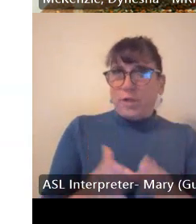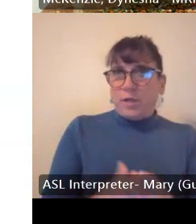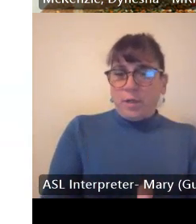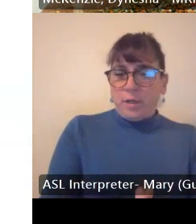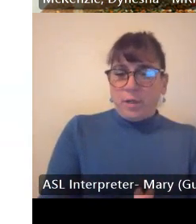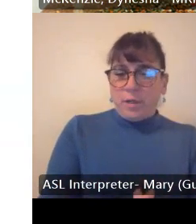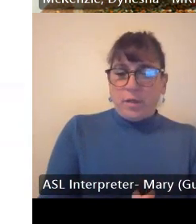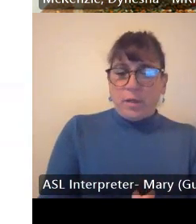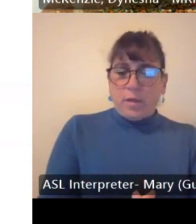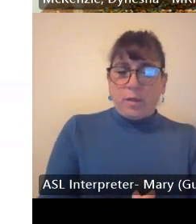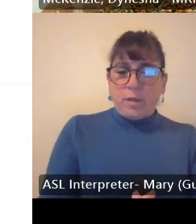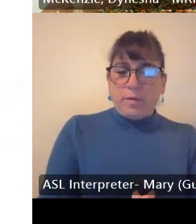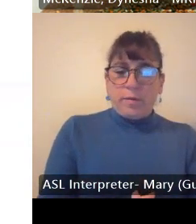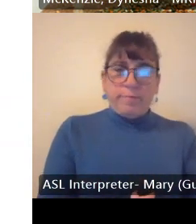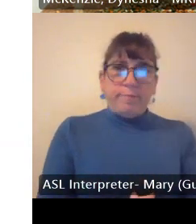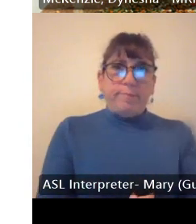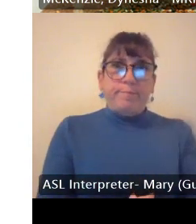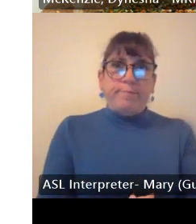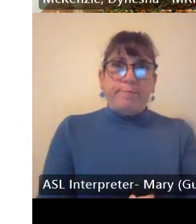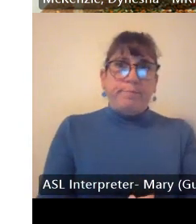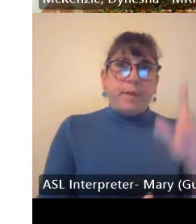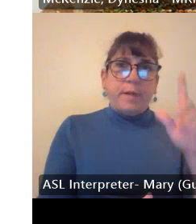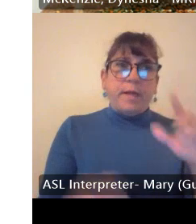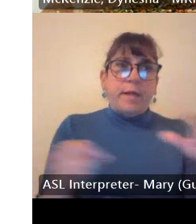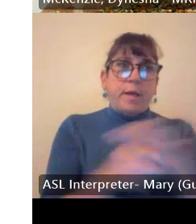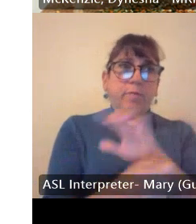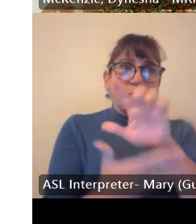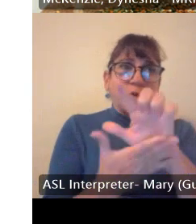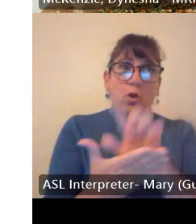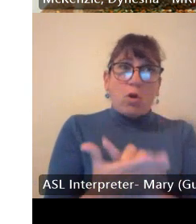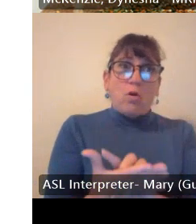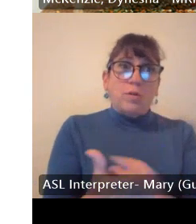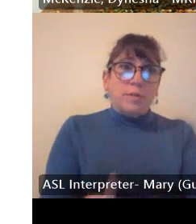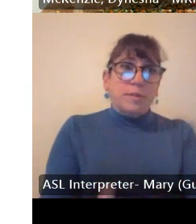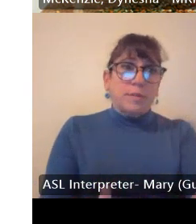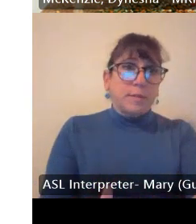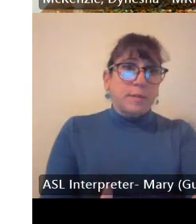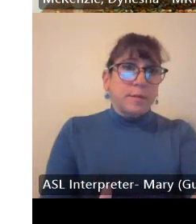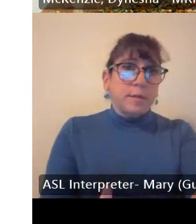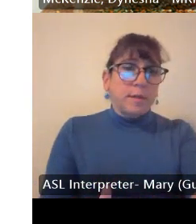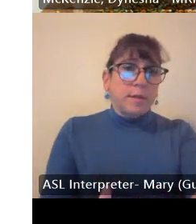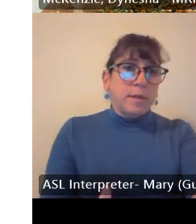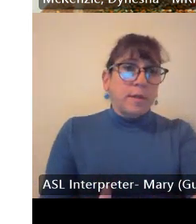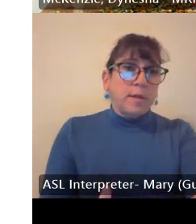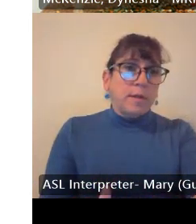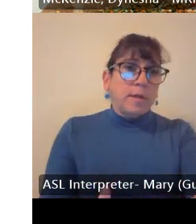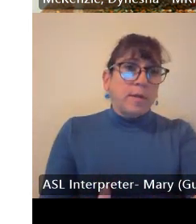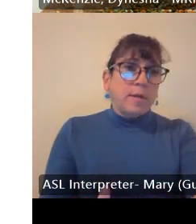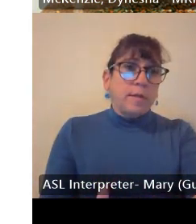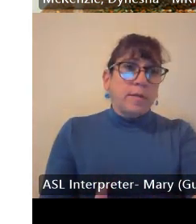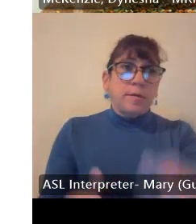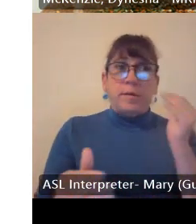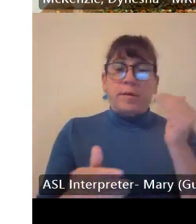So the budget also covers, okay, the laws governing the process, talks about the formulation and execution